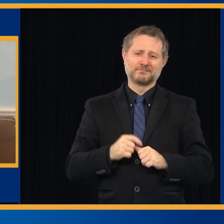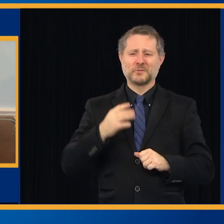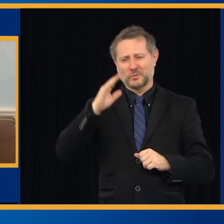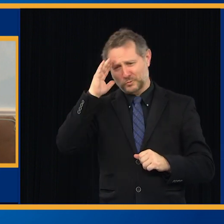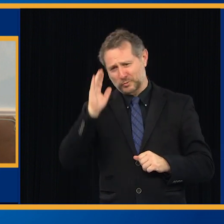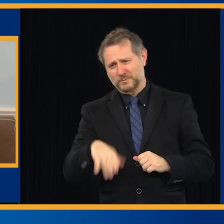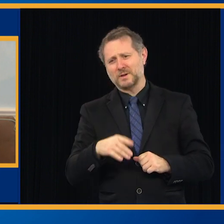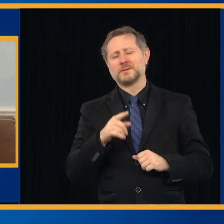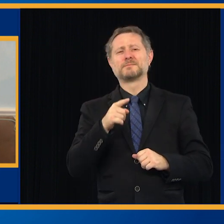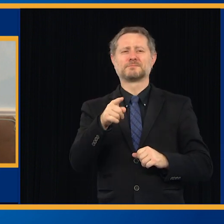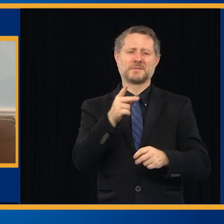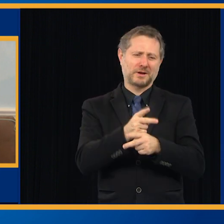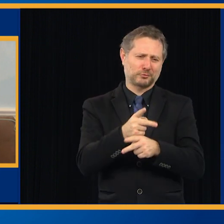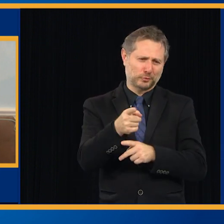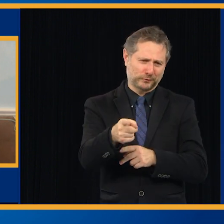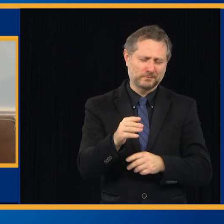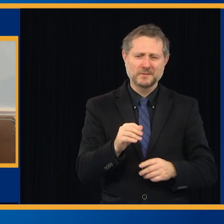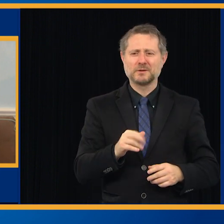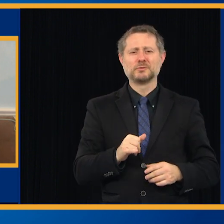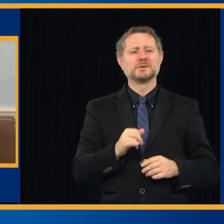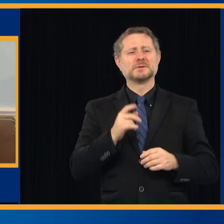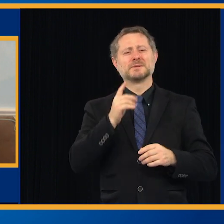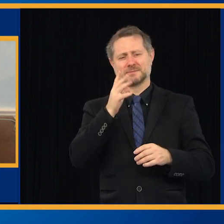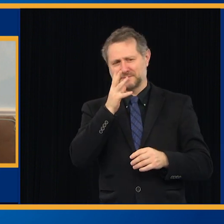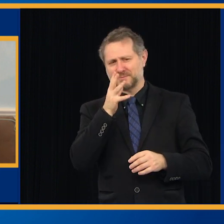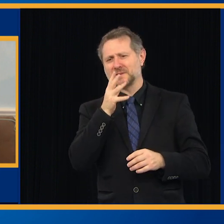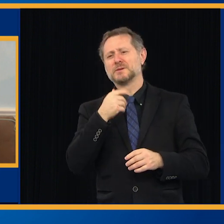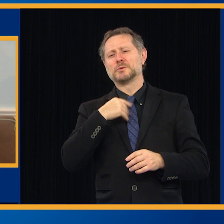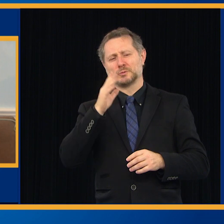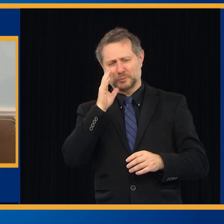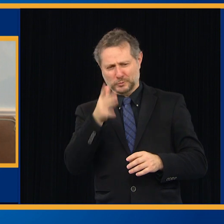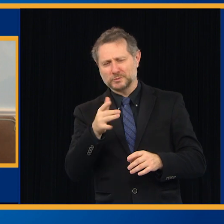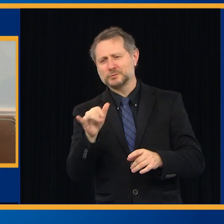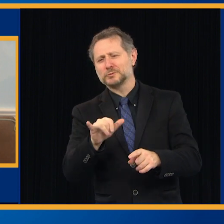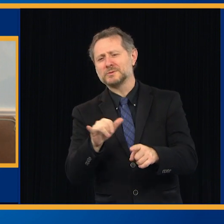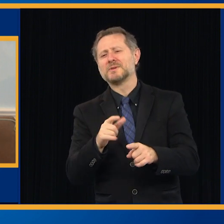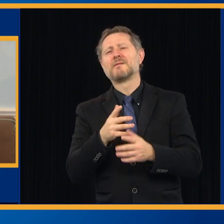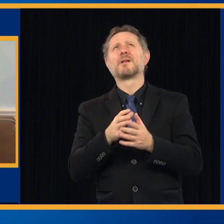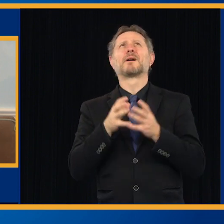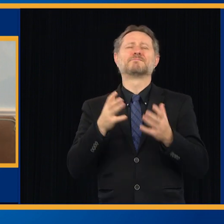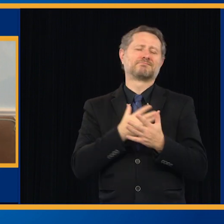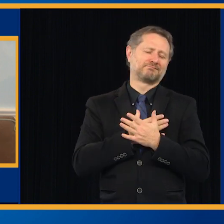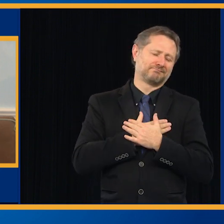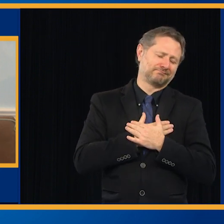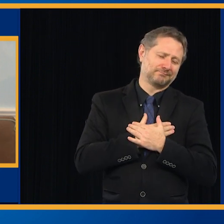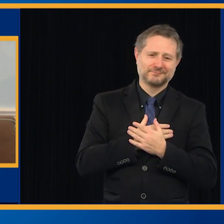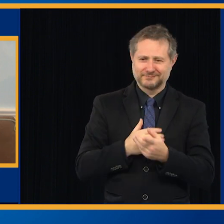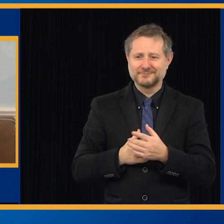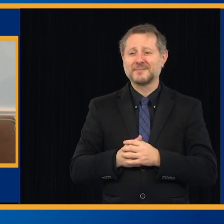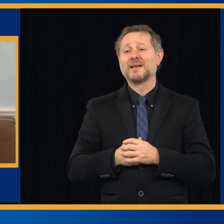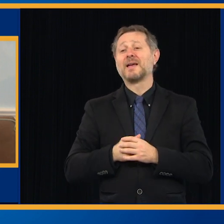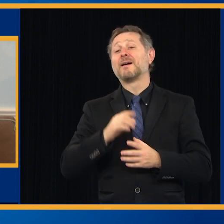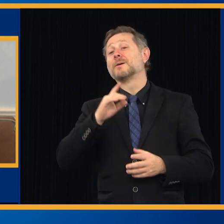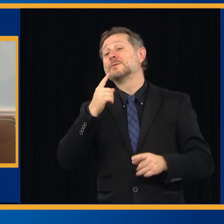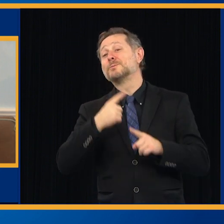of you. I miss you too, a lot, and your beautiful